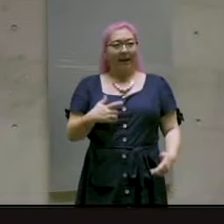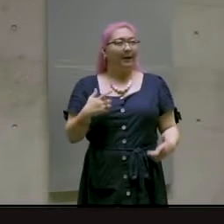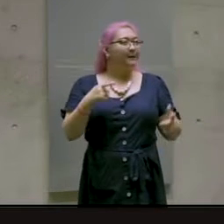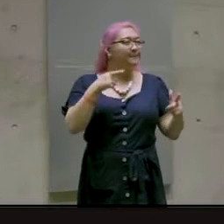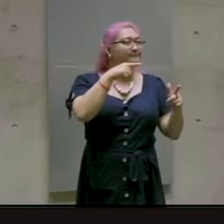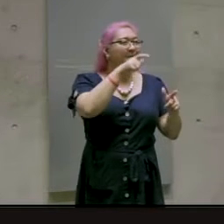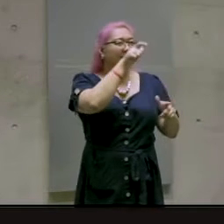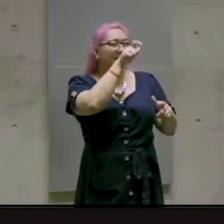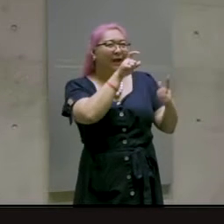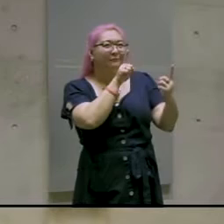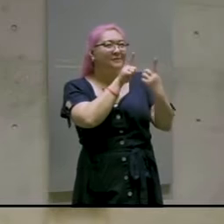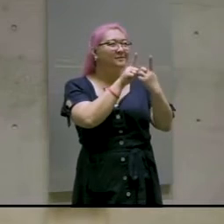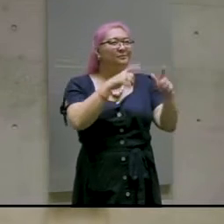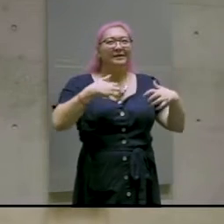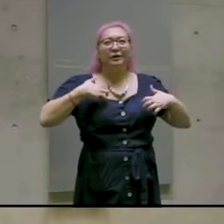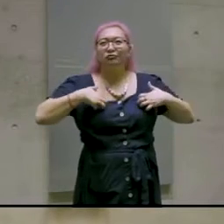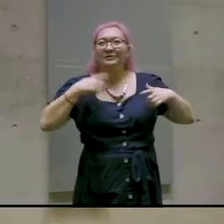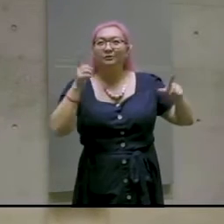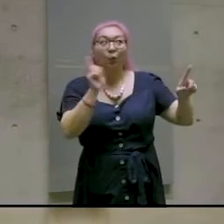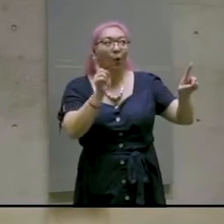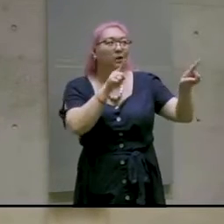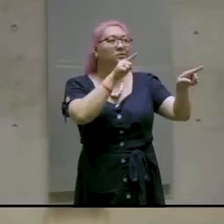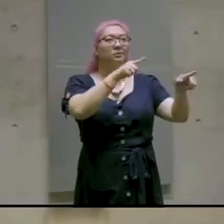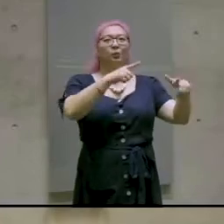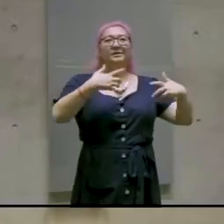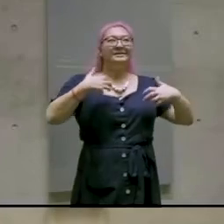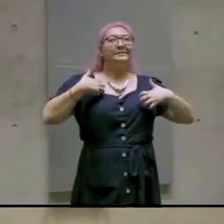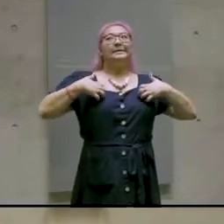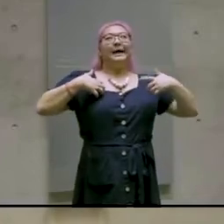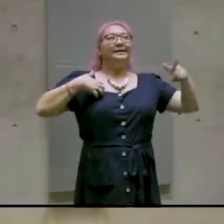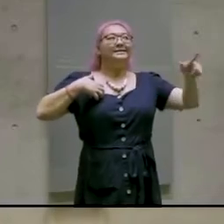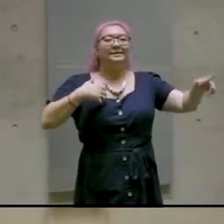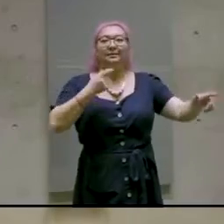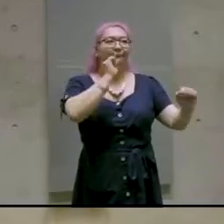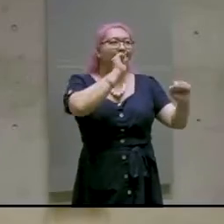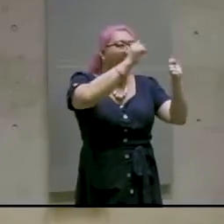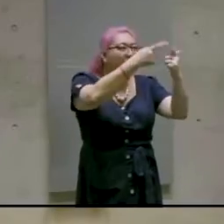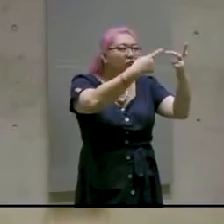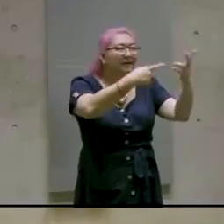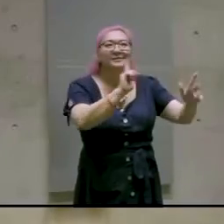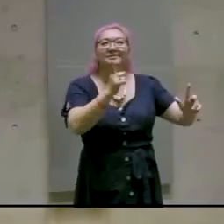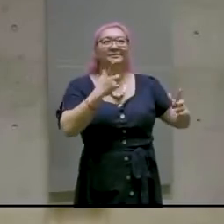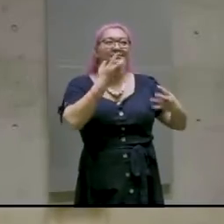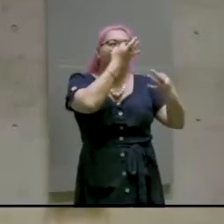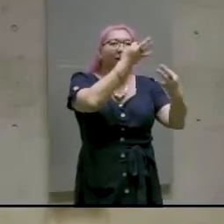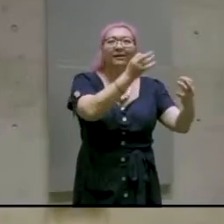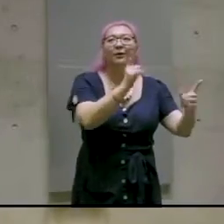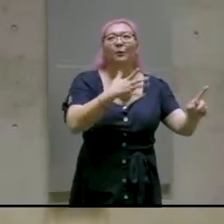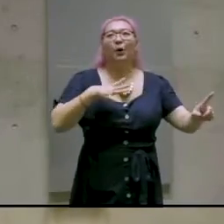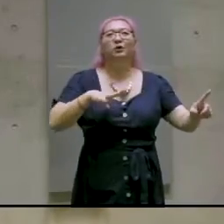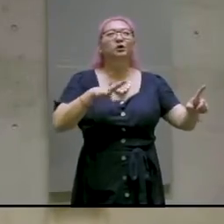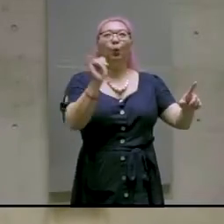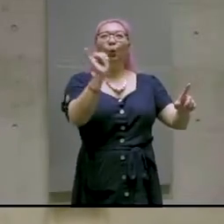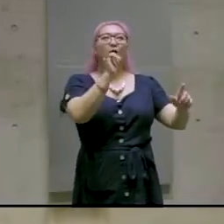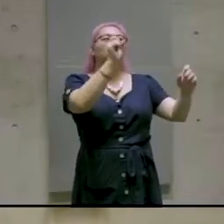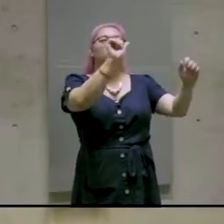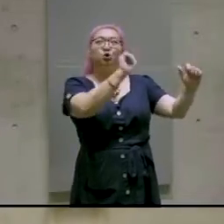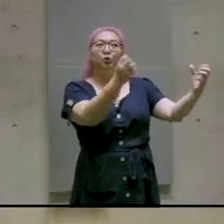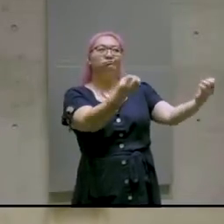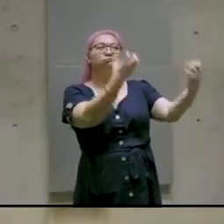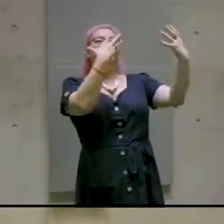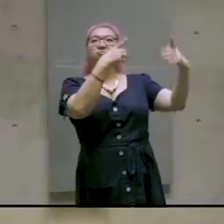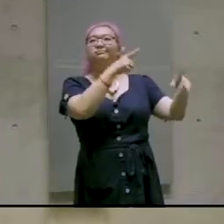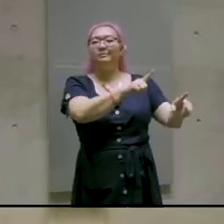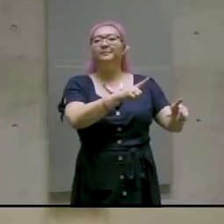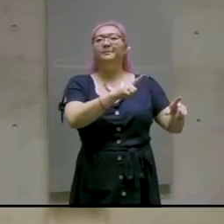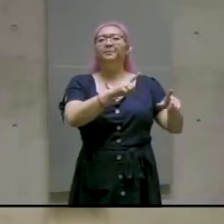particular character, what excites them, what might interest them, what elements, what traits should we kind of emphasize in this scene. But we're also kind of trying to